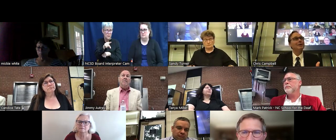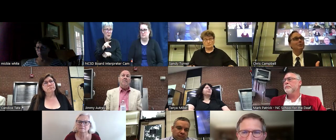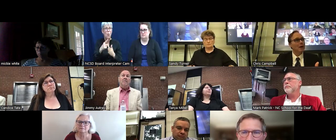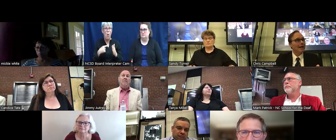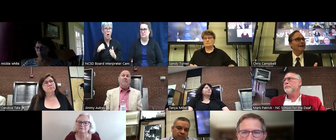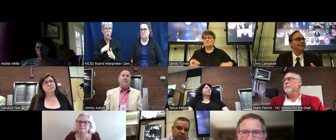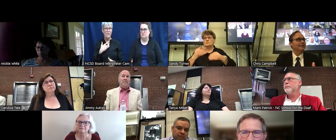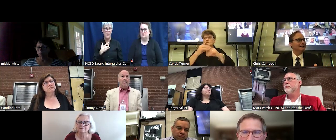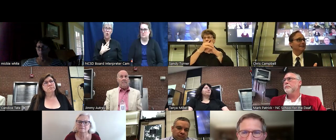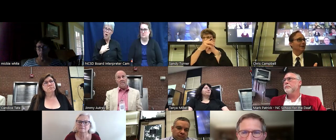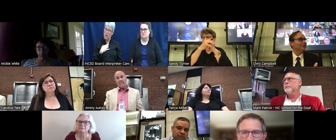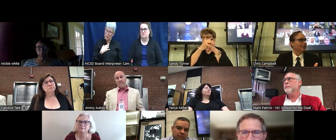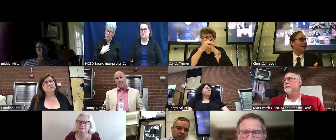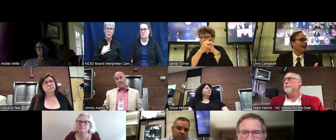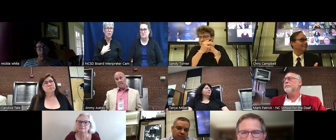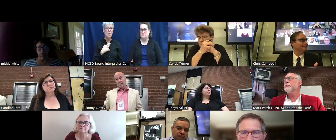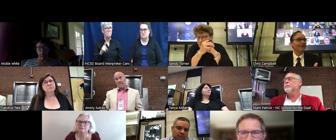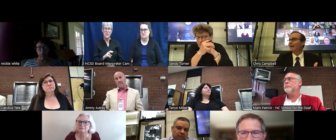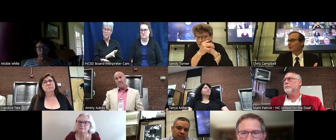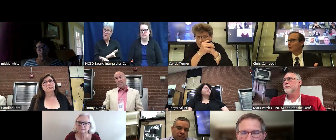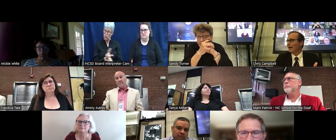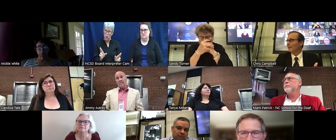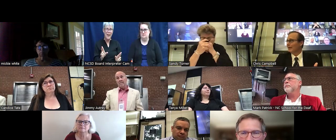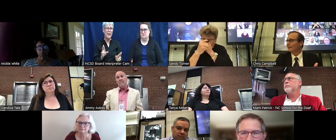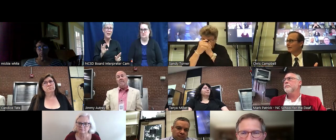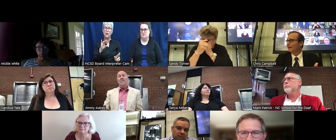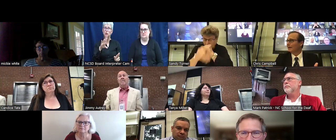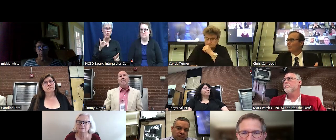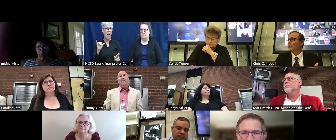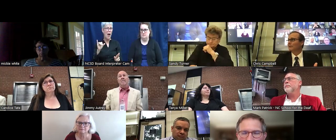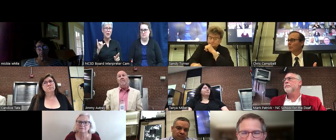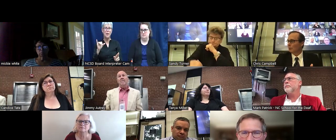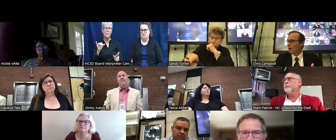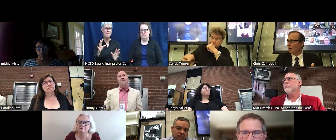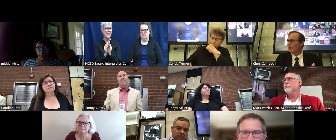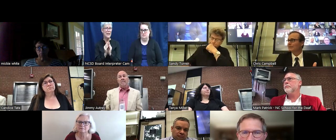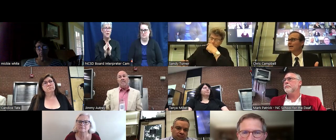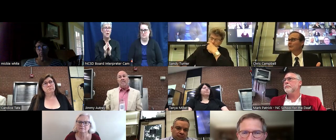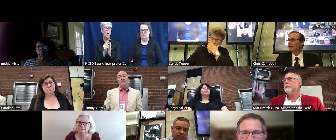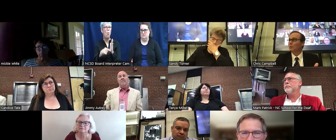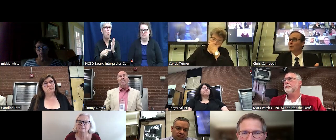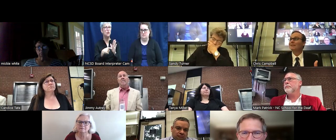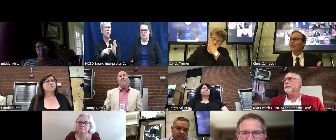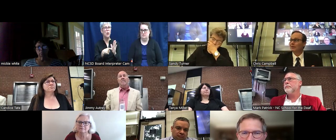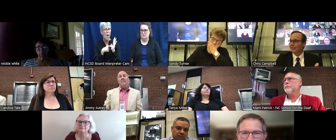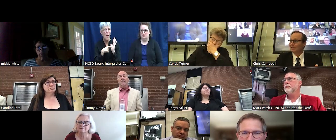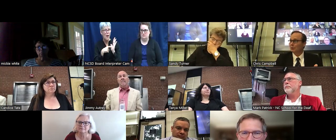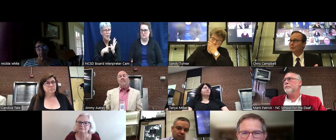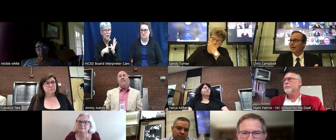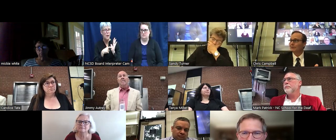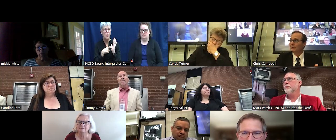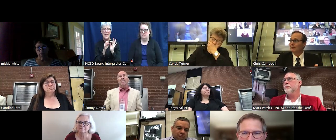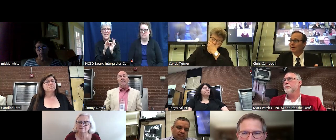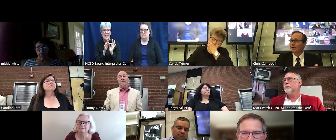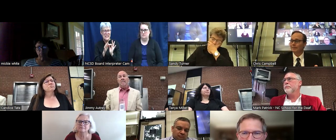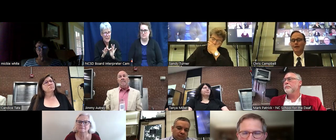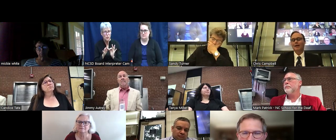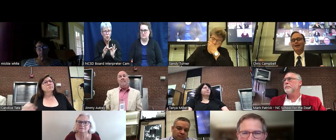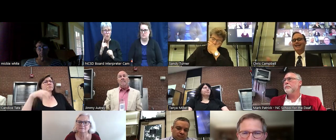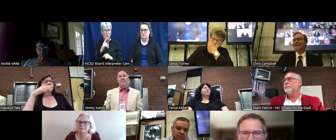be ready to consider in July, at that July meeting. The ones that are required by statute, the ones that are essential for that July